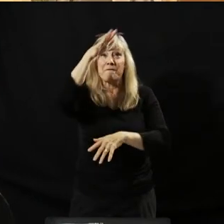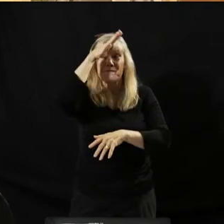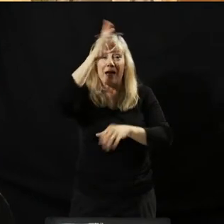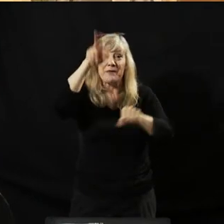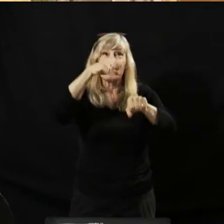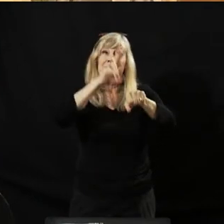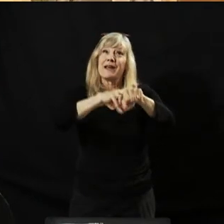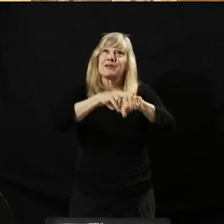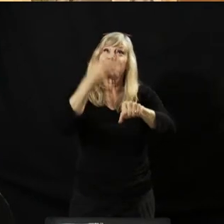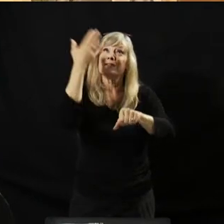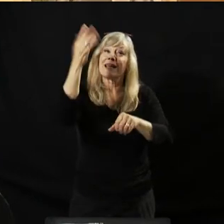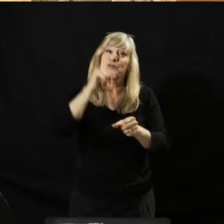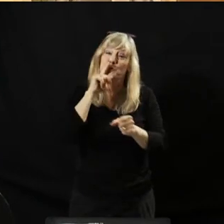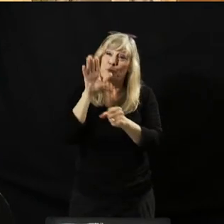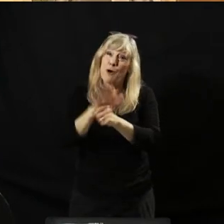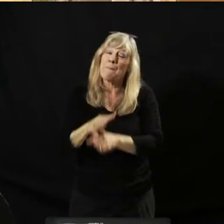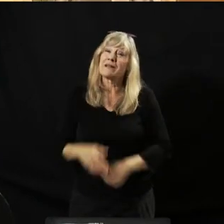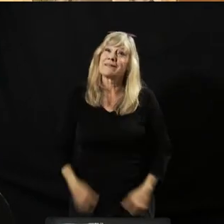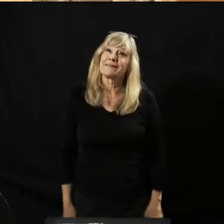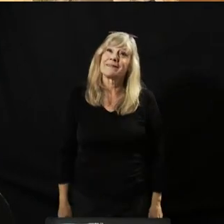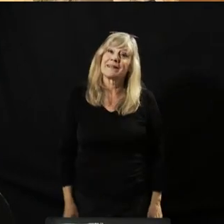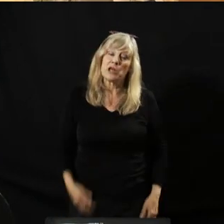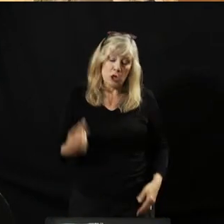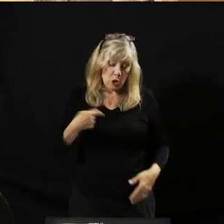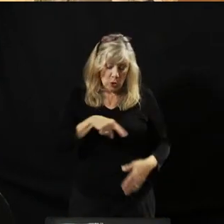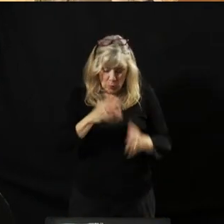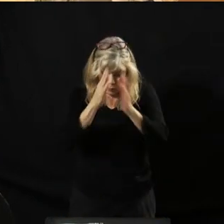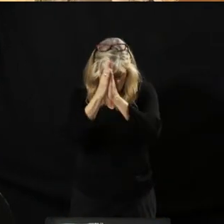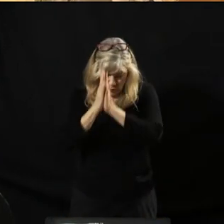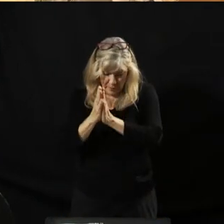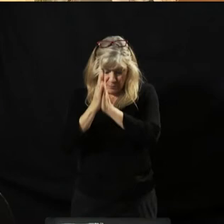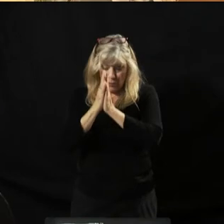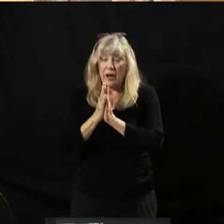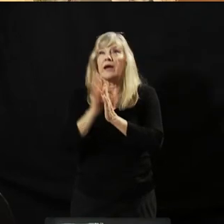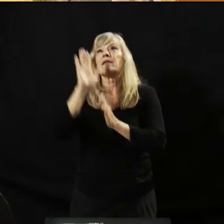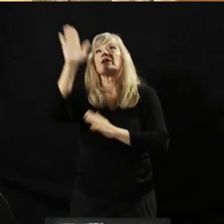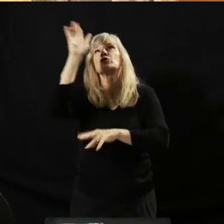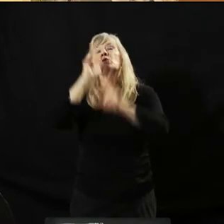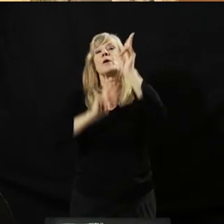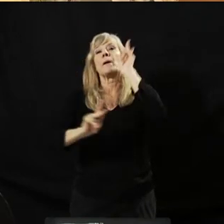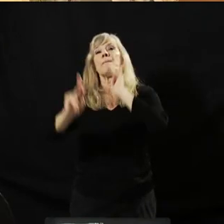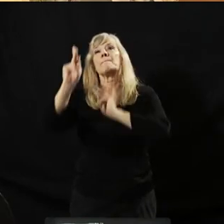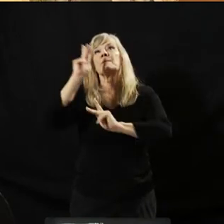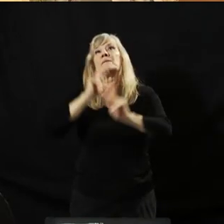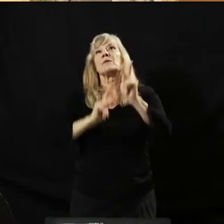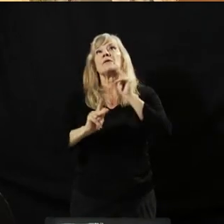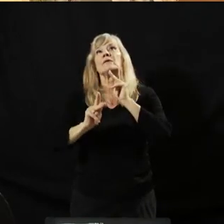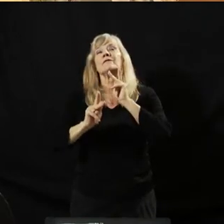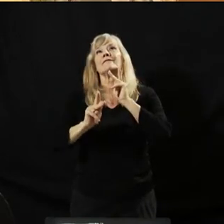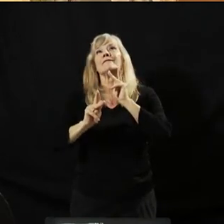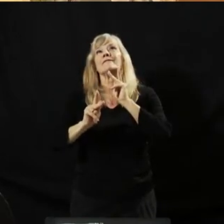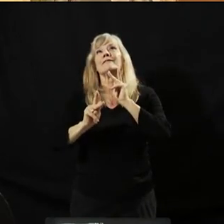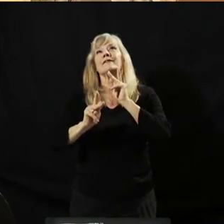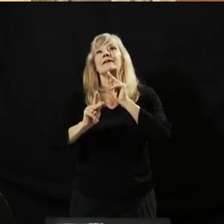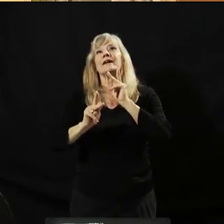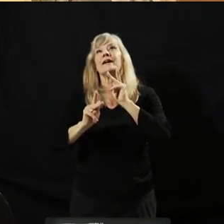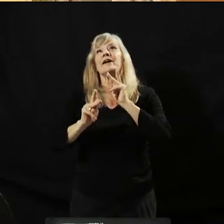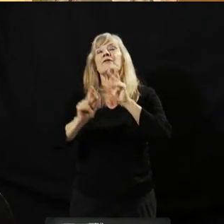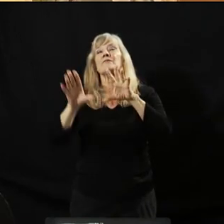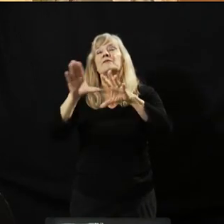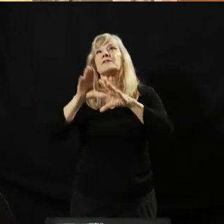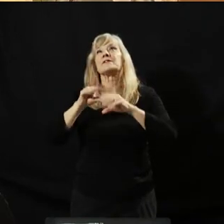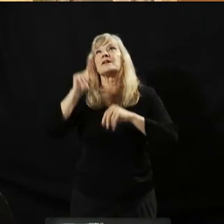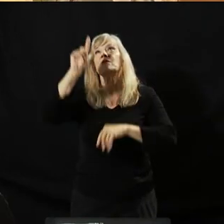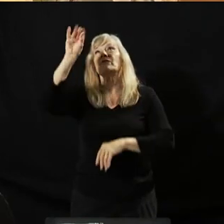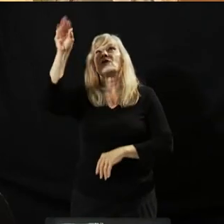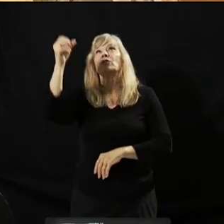you swore, grant, we pray, that your peoples may enter worthily into the grace to